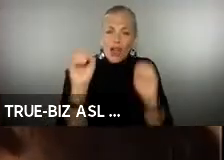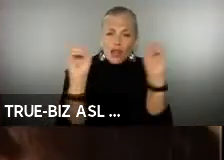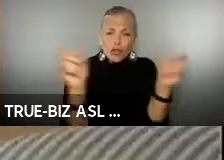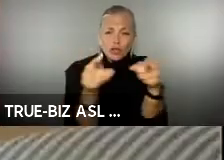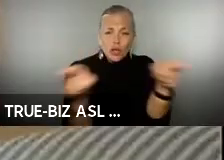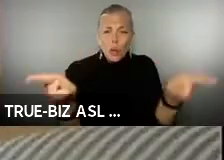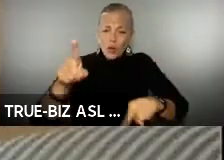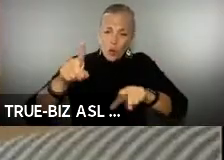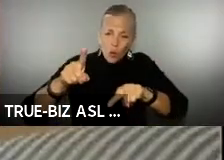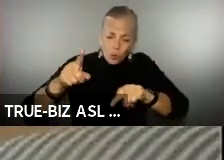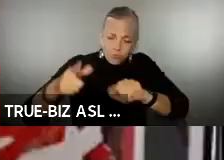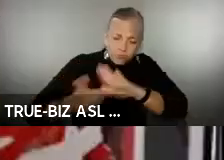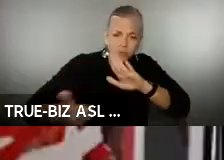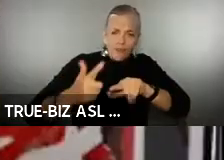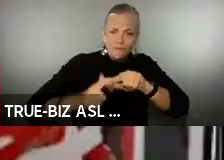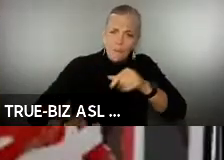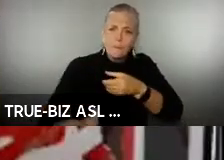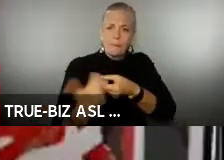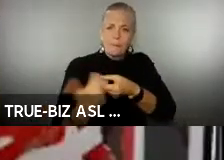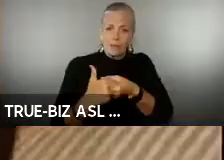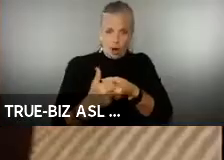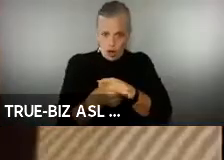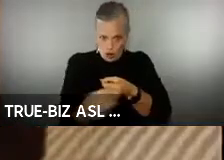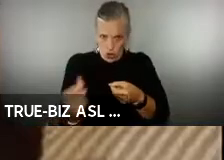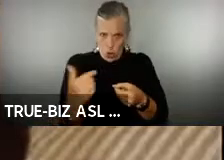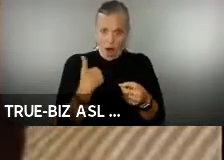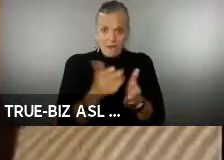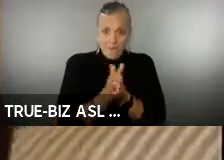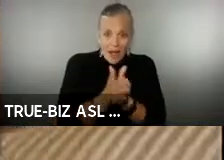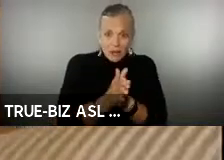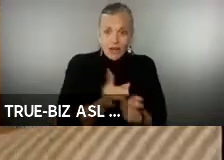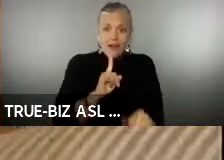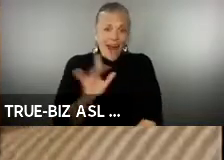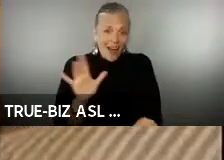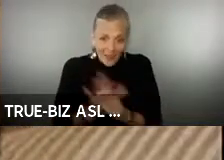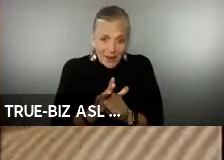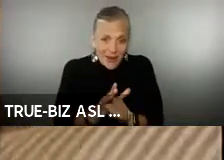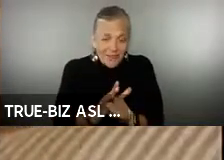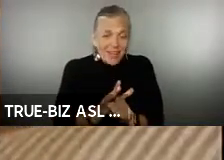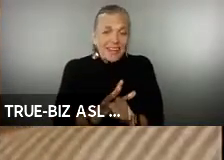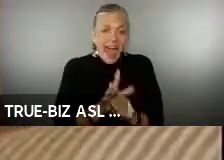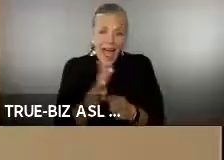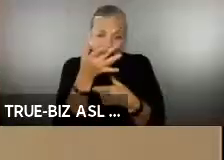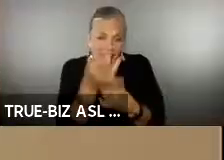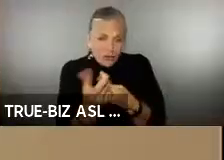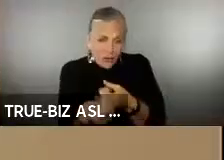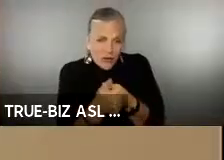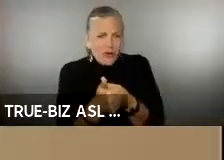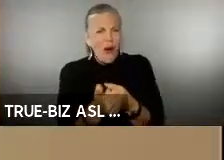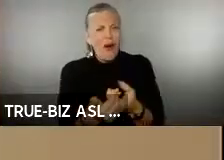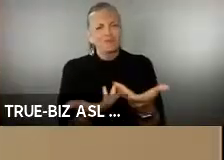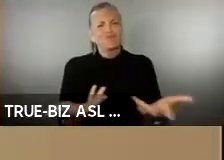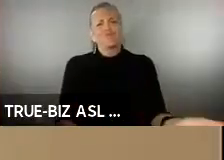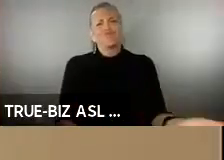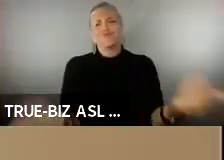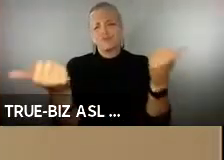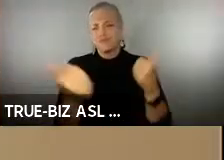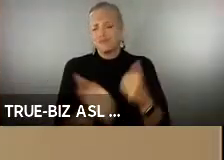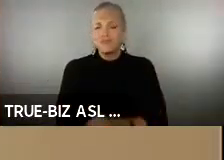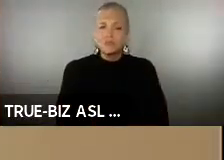Theatre Ensemble if they have the passion, if they have the commitment, and if they have the interest to join us. I don't